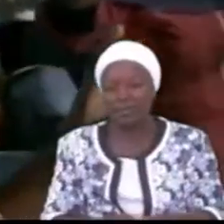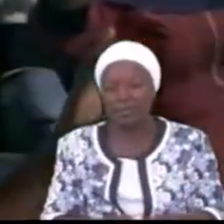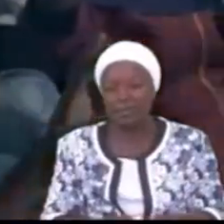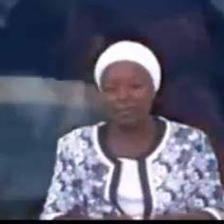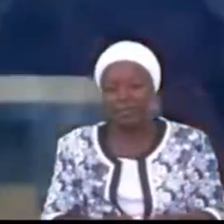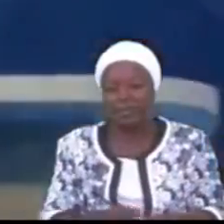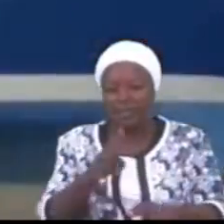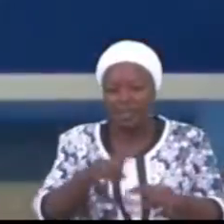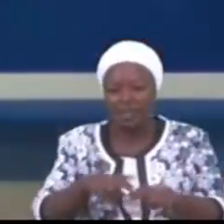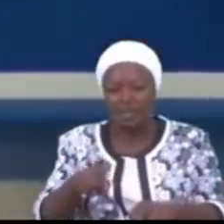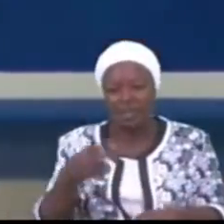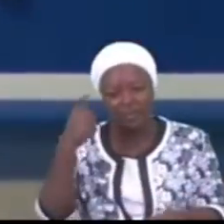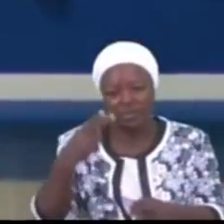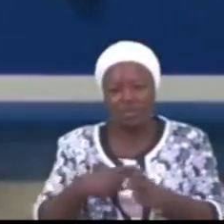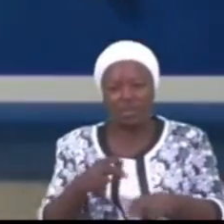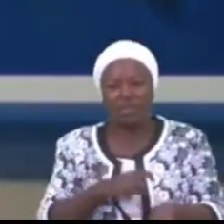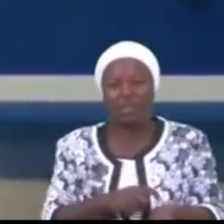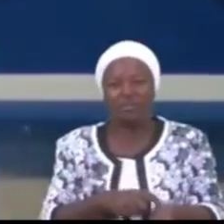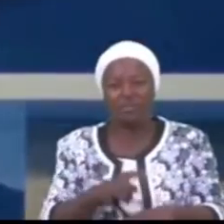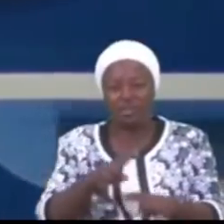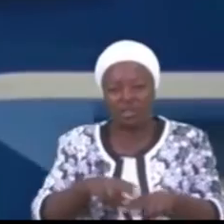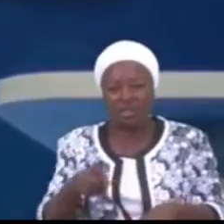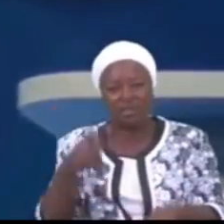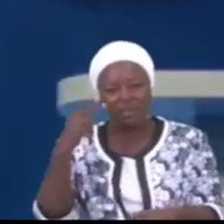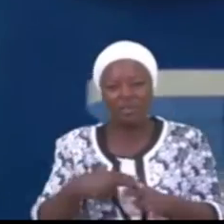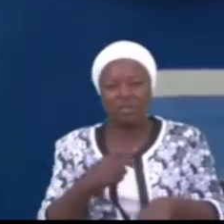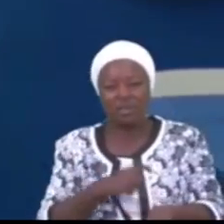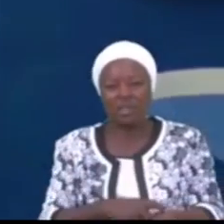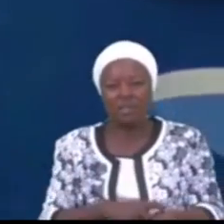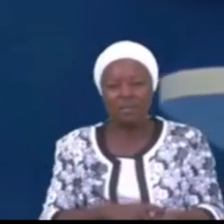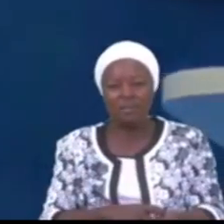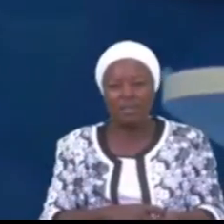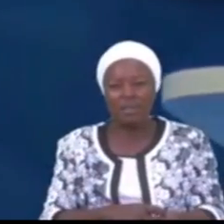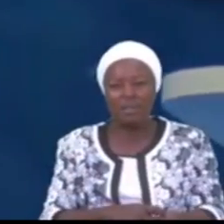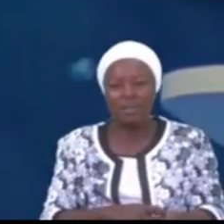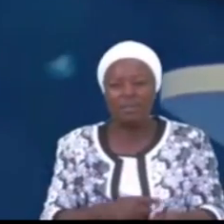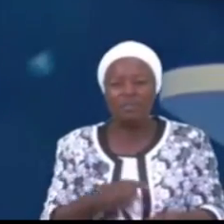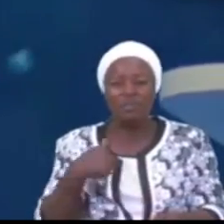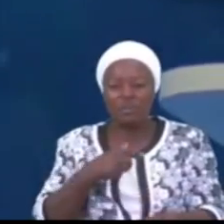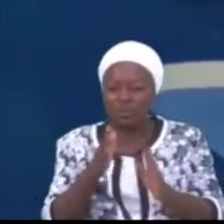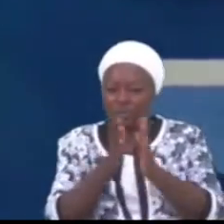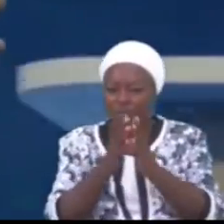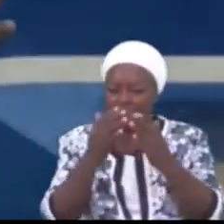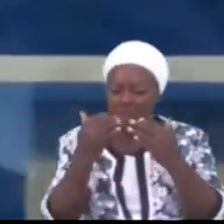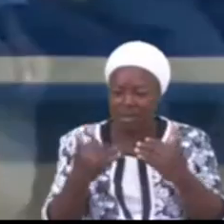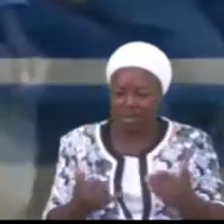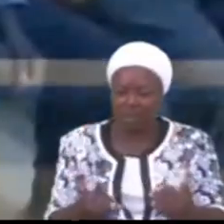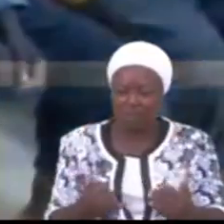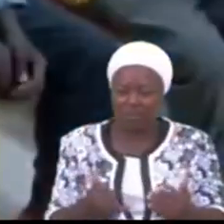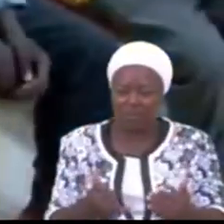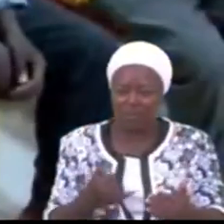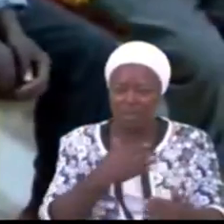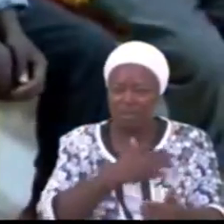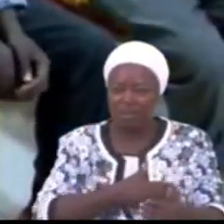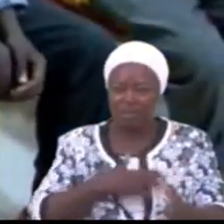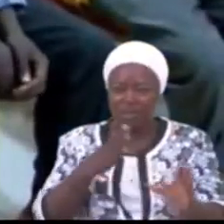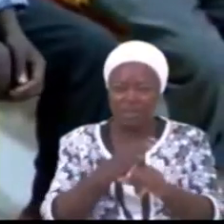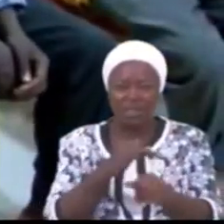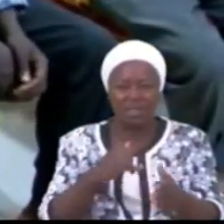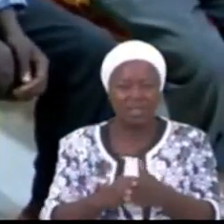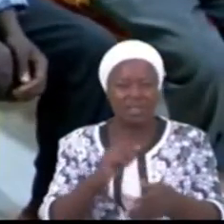Sit down for a moment, sit down for a moment, sit down for a moment. Heads bowed and eyes closed. Heads